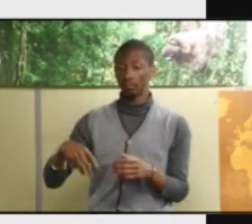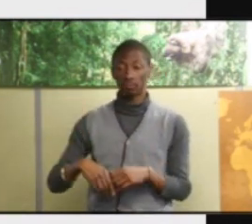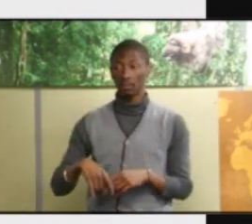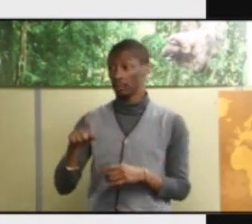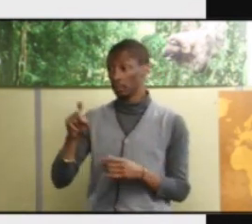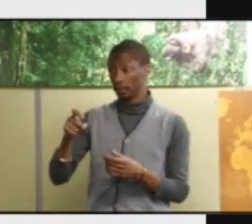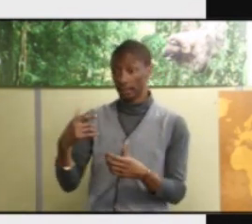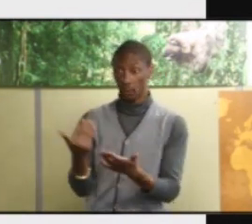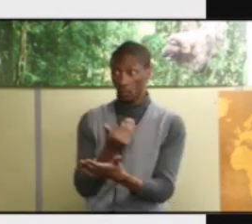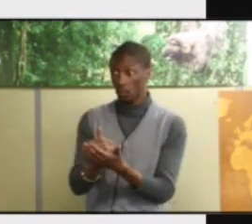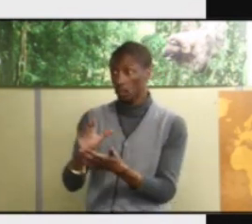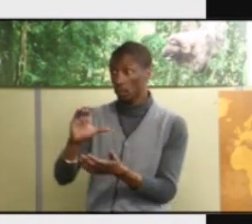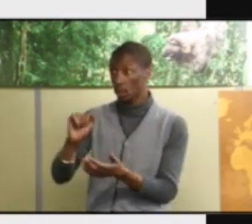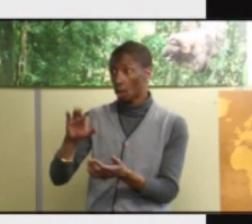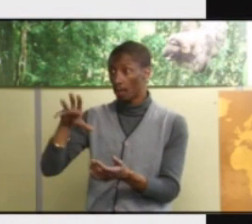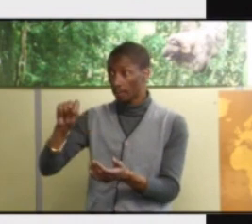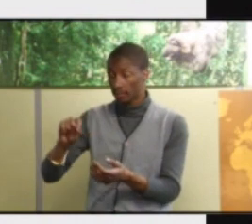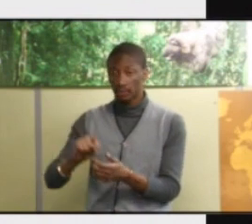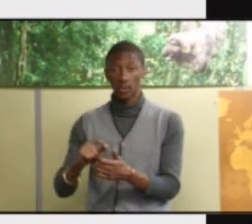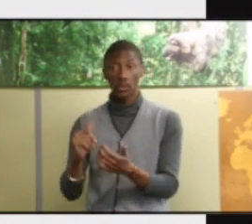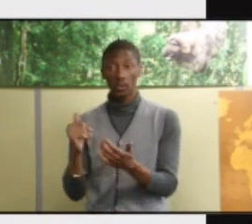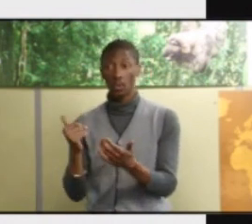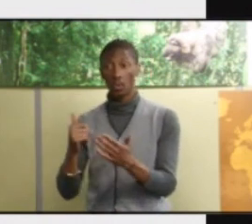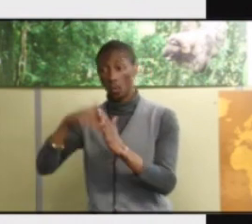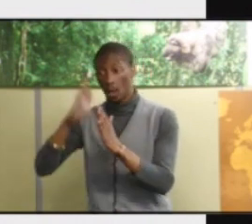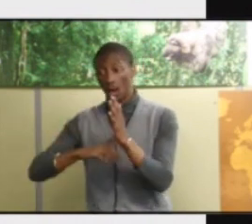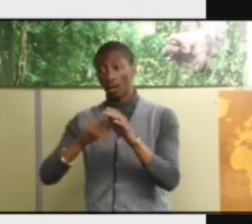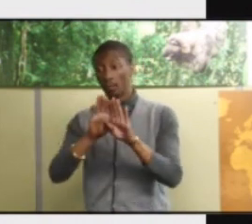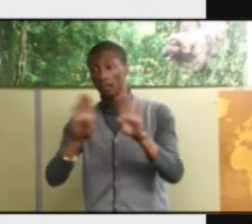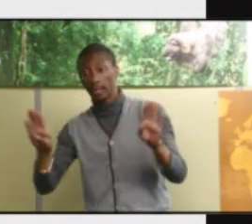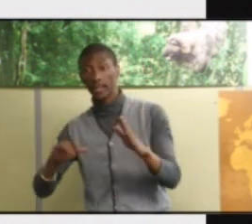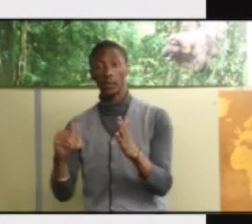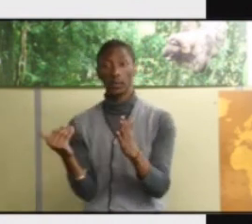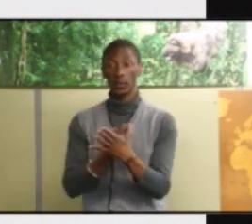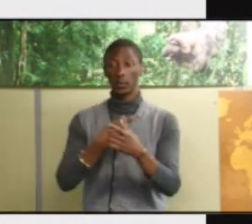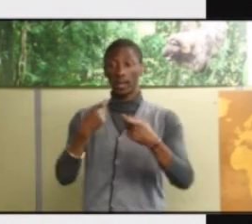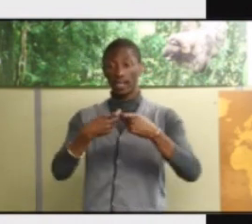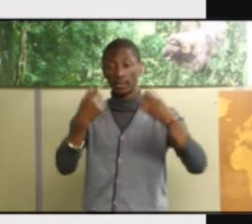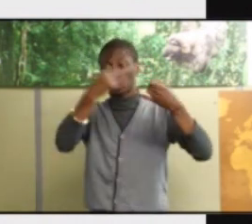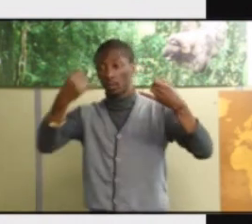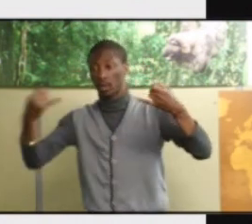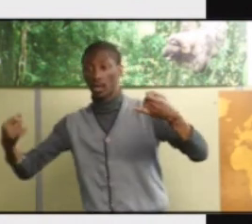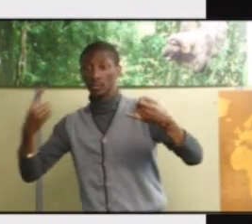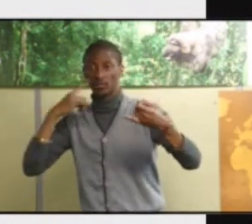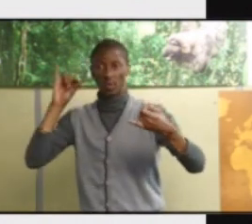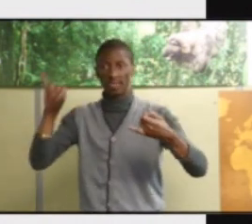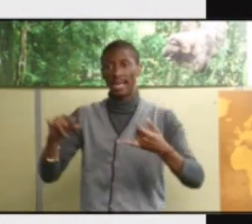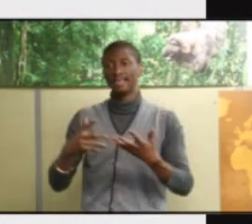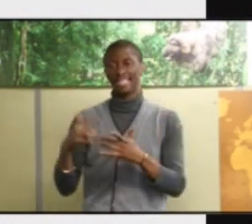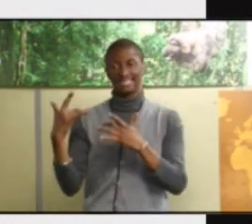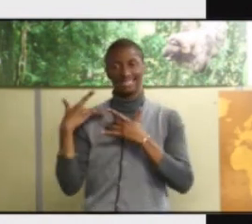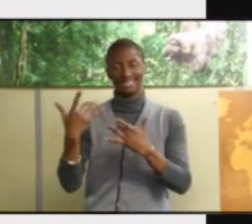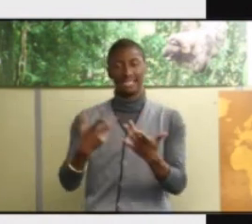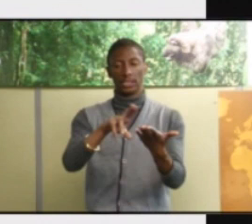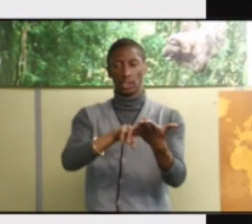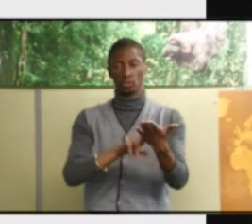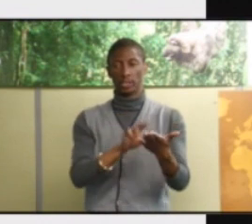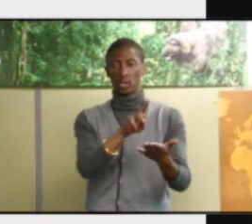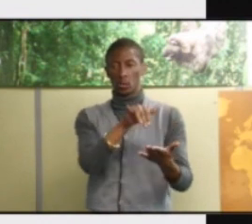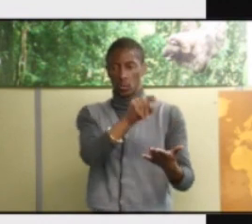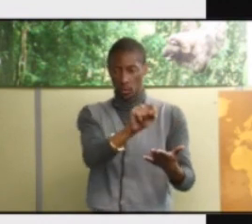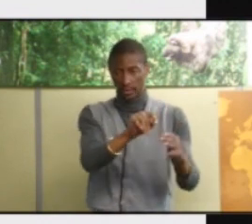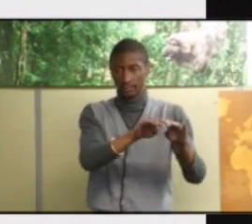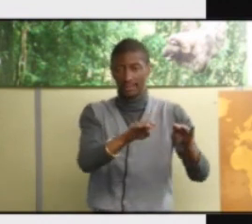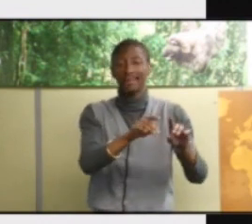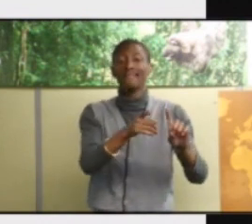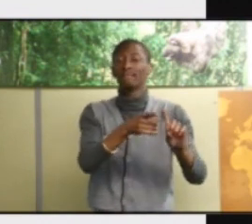need walls painted? Do you need new electrical runs for this exhibit? That's typically contracted at the unit level through